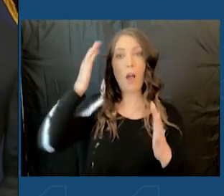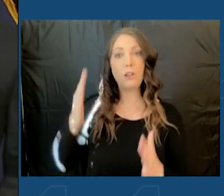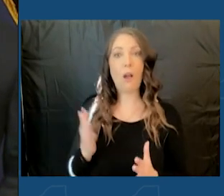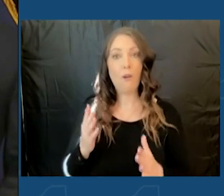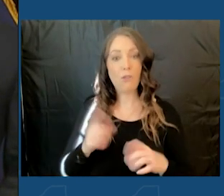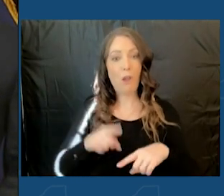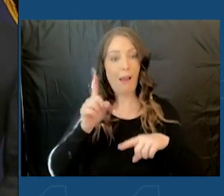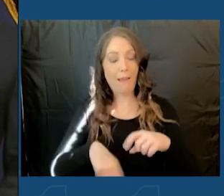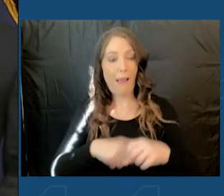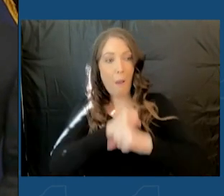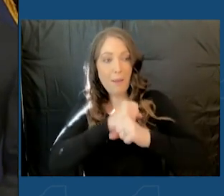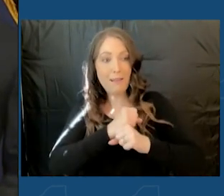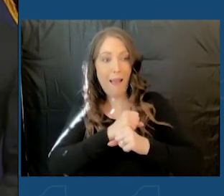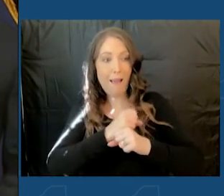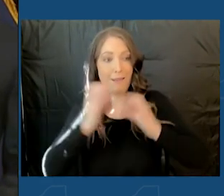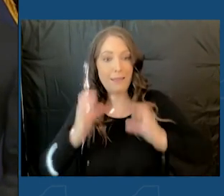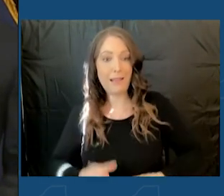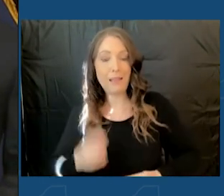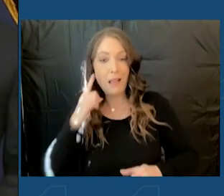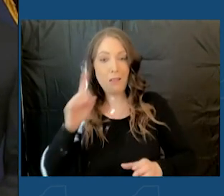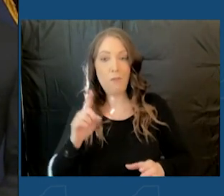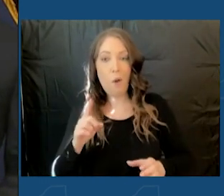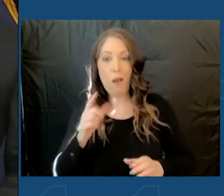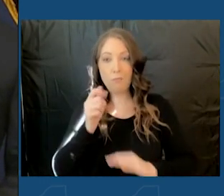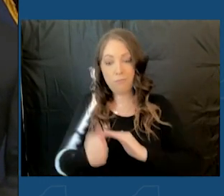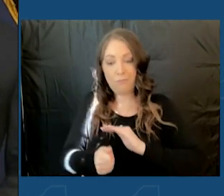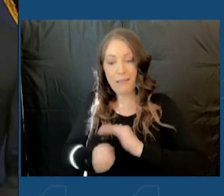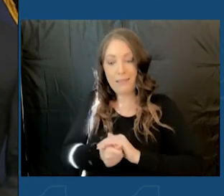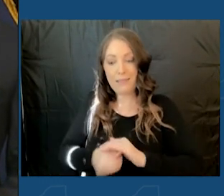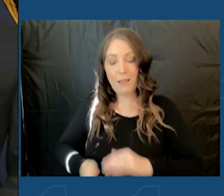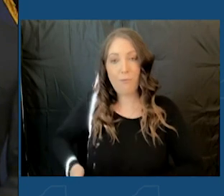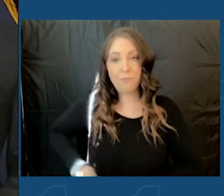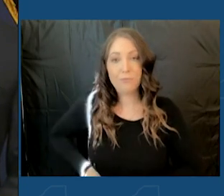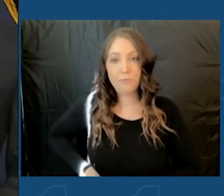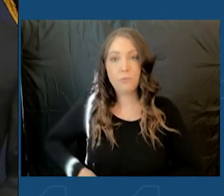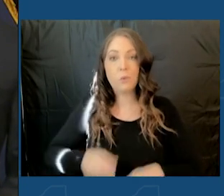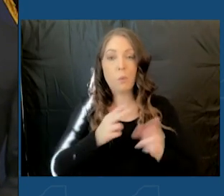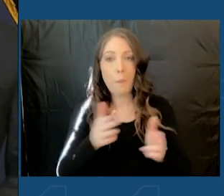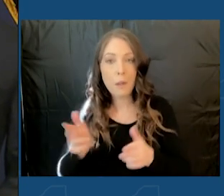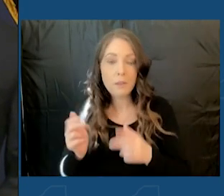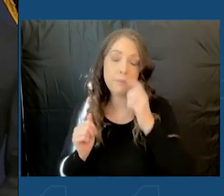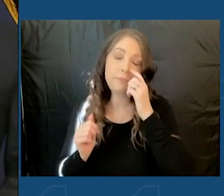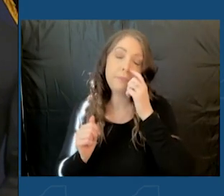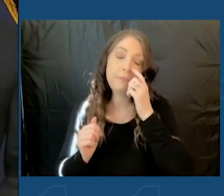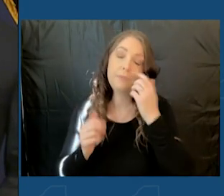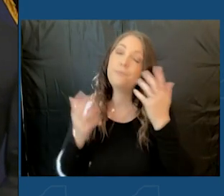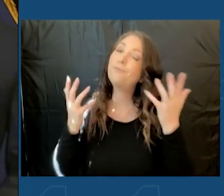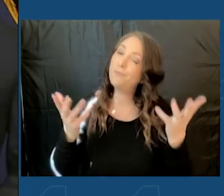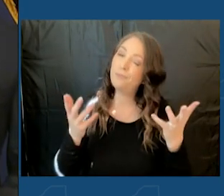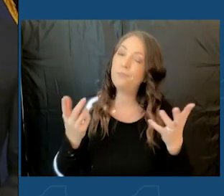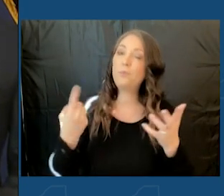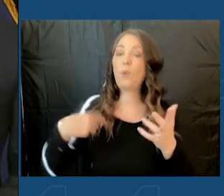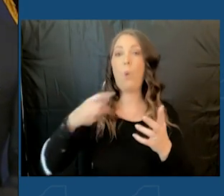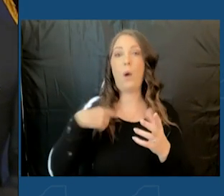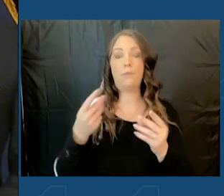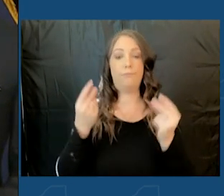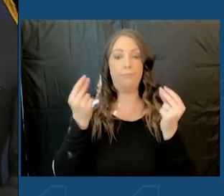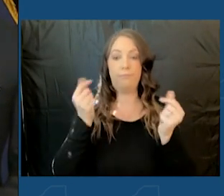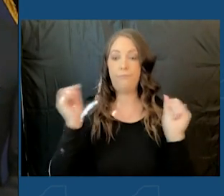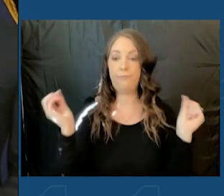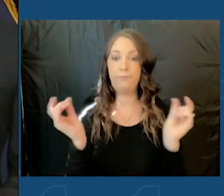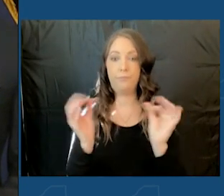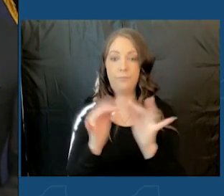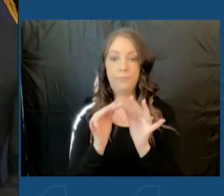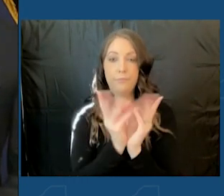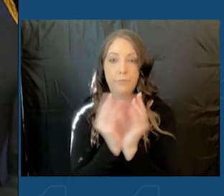weapons. And we got together quickly. We made changes. That law had been in place for over a century. So now we're